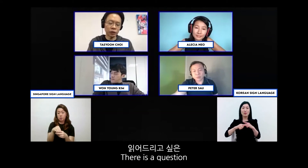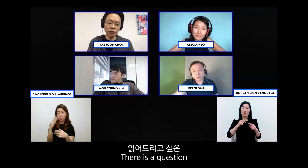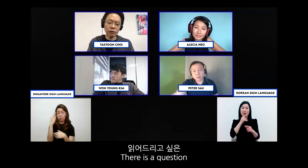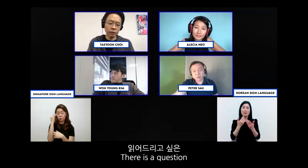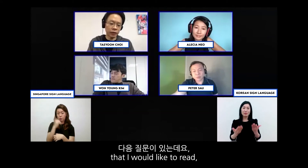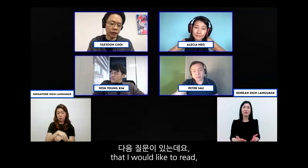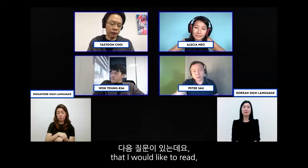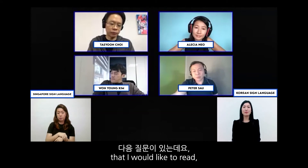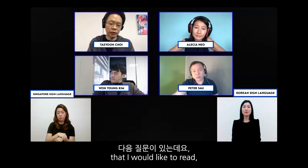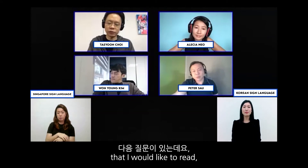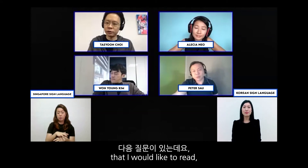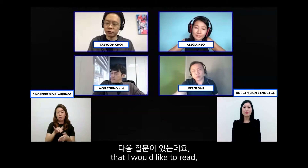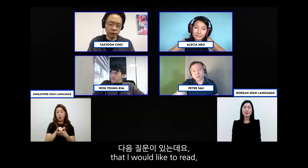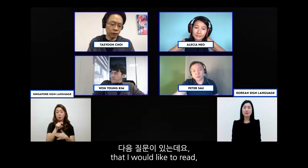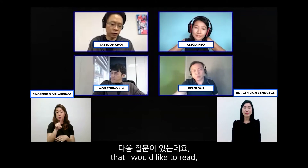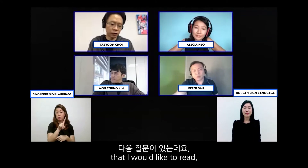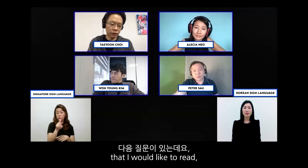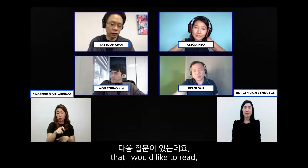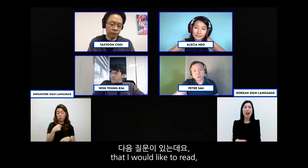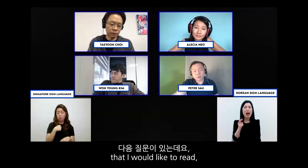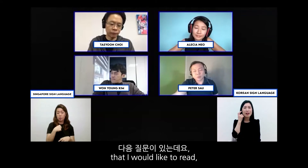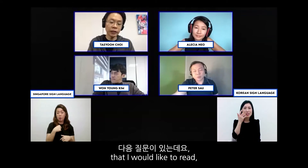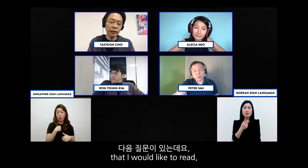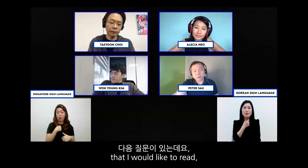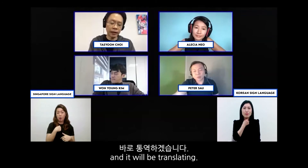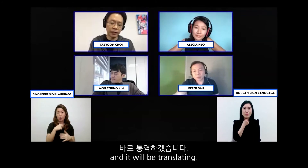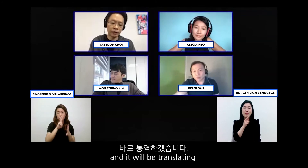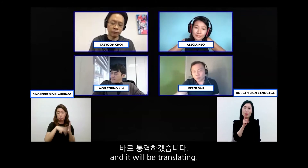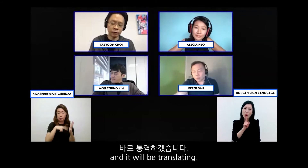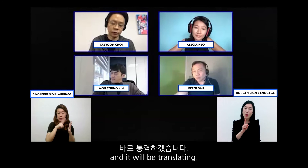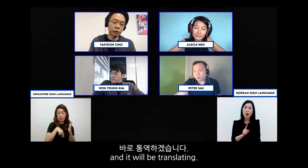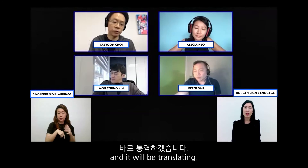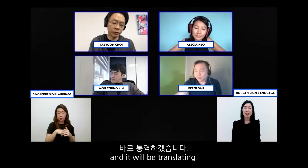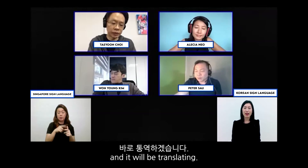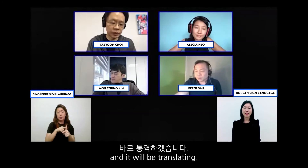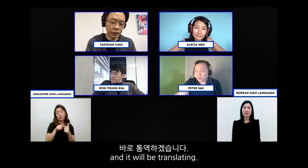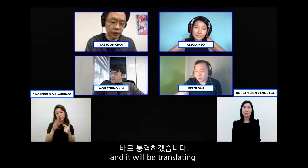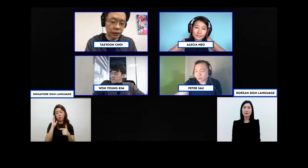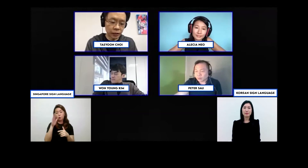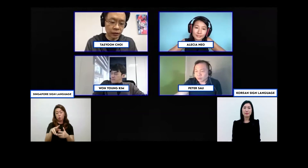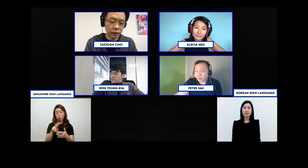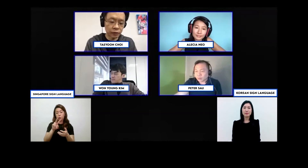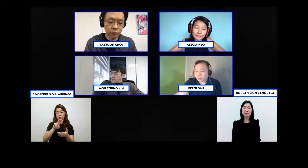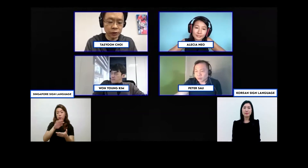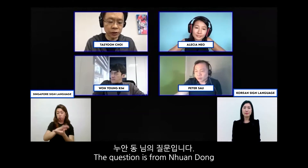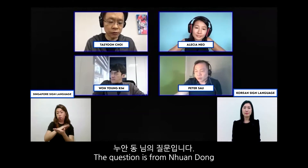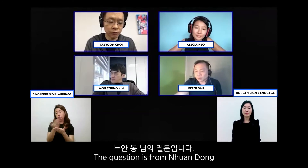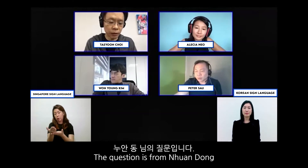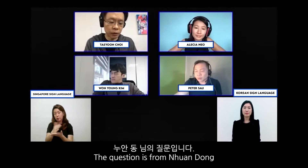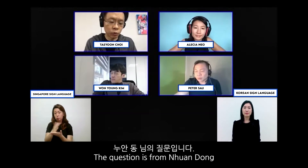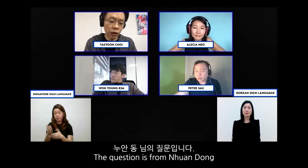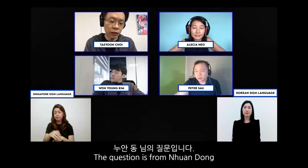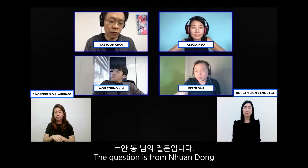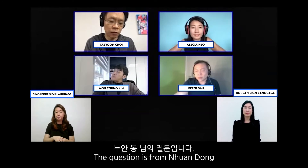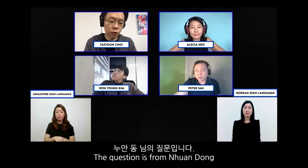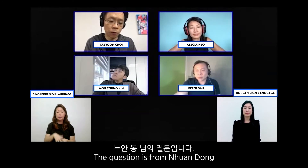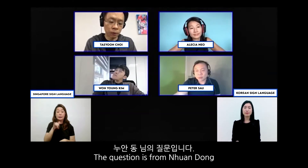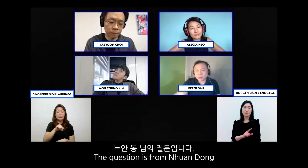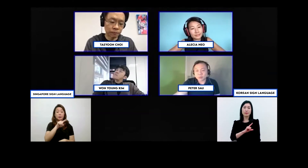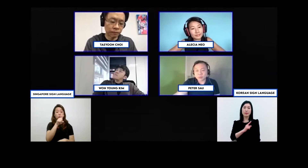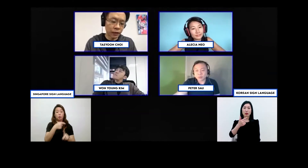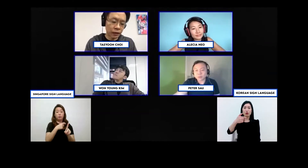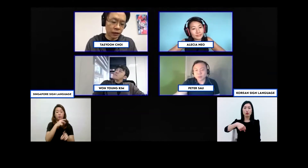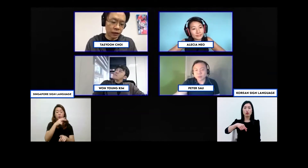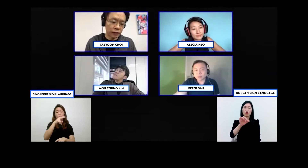a question that I would like to read, and this will be translated. The question is from